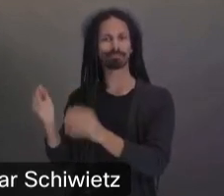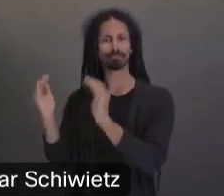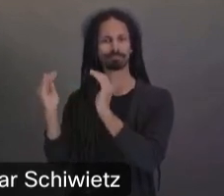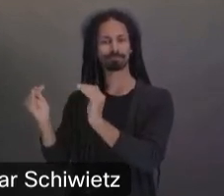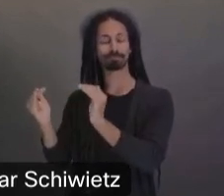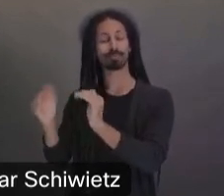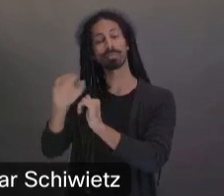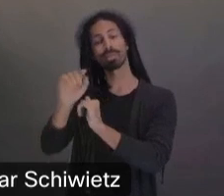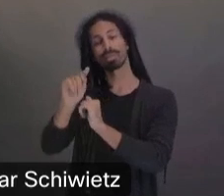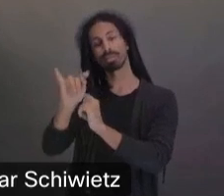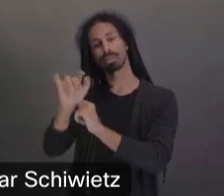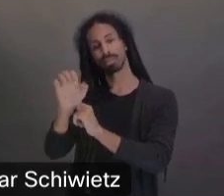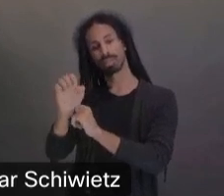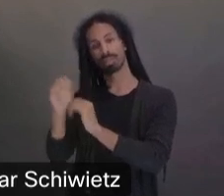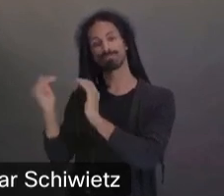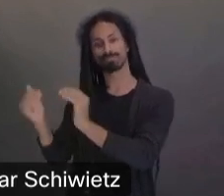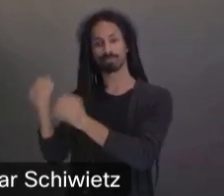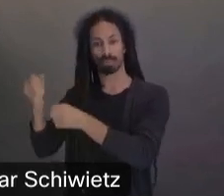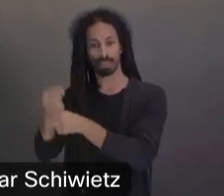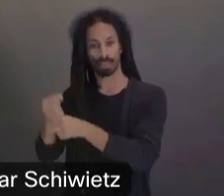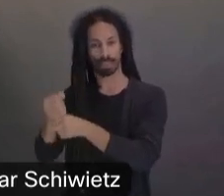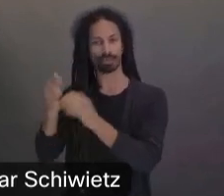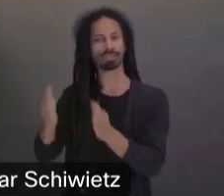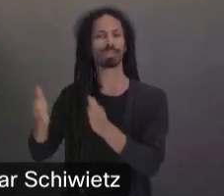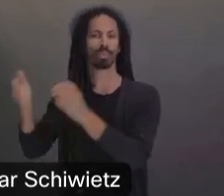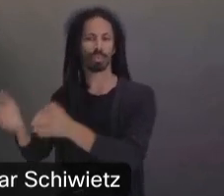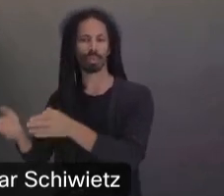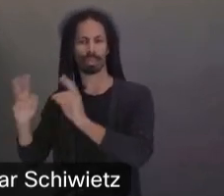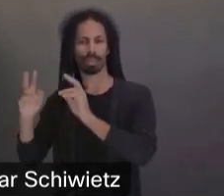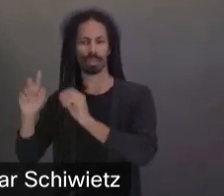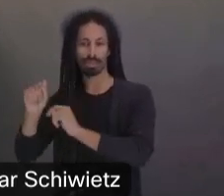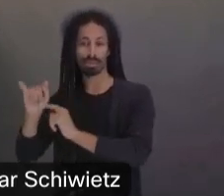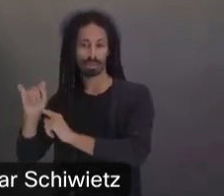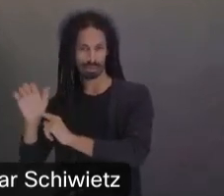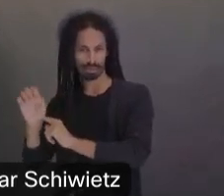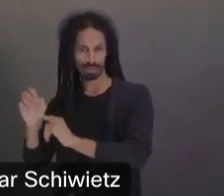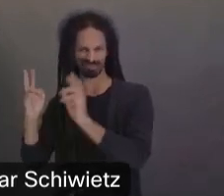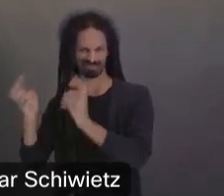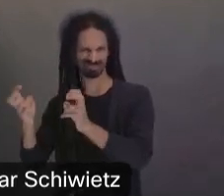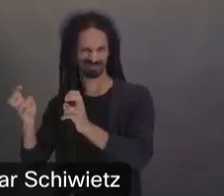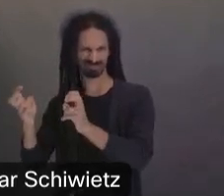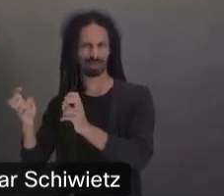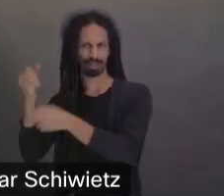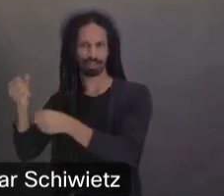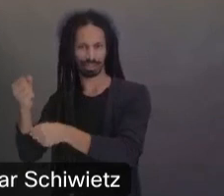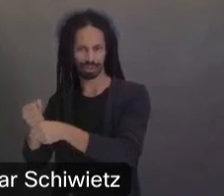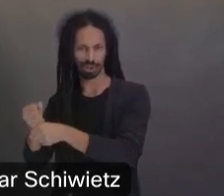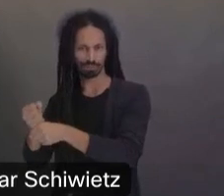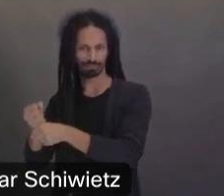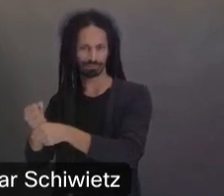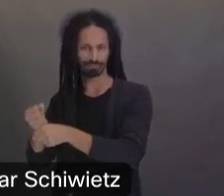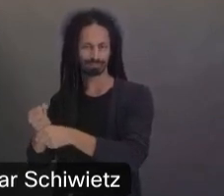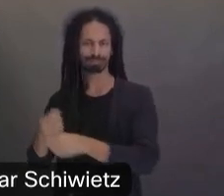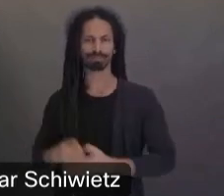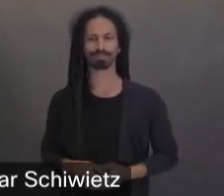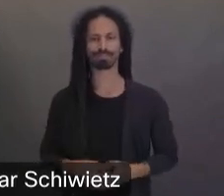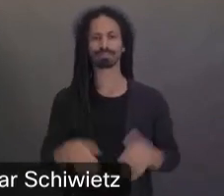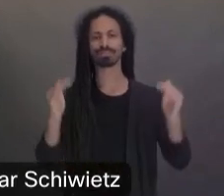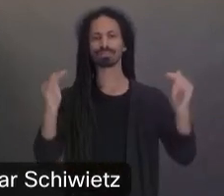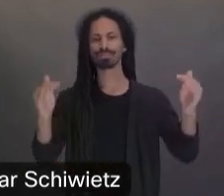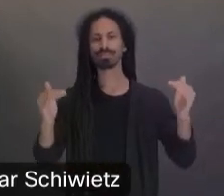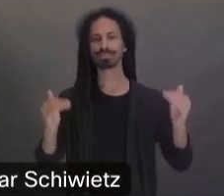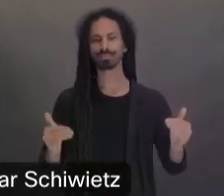year, title in the in-text narrative form, parenthesis, year. If there is